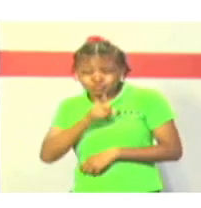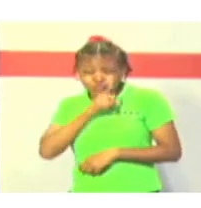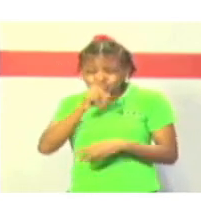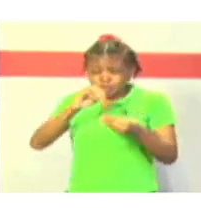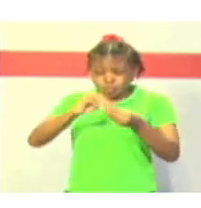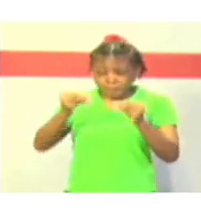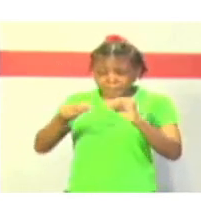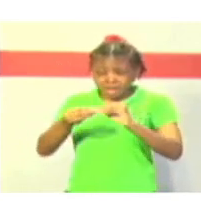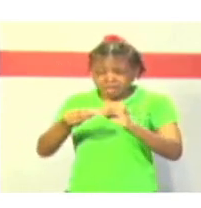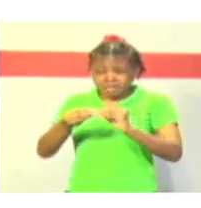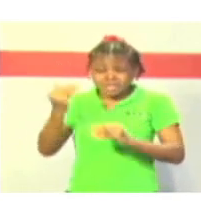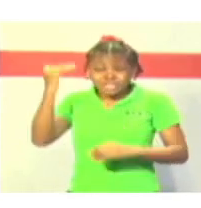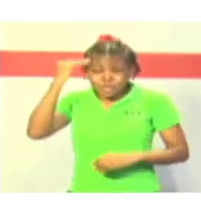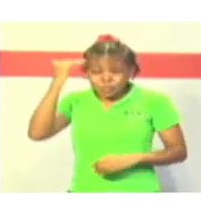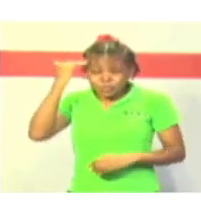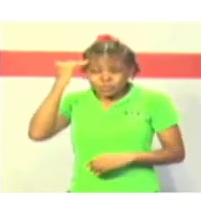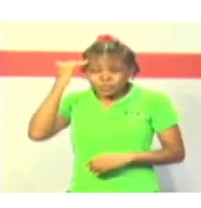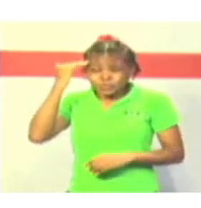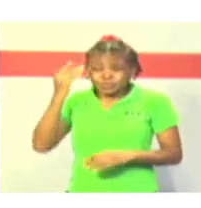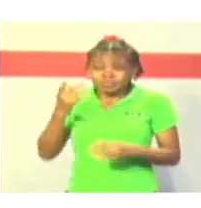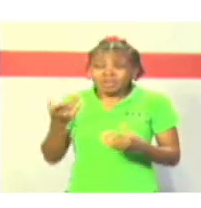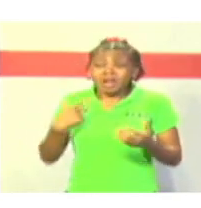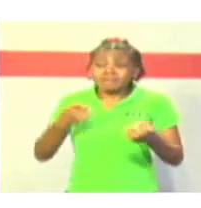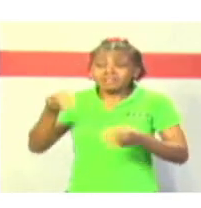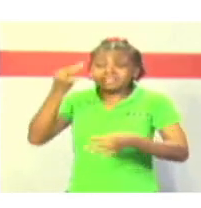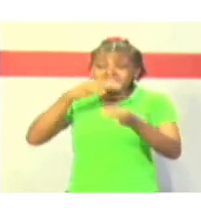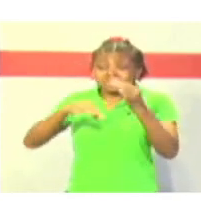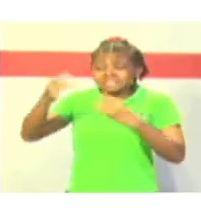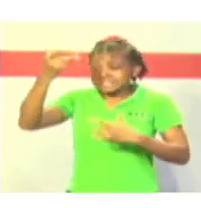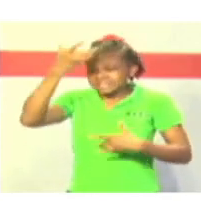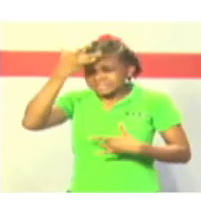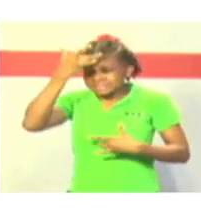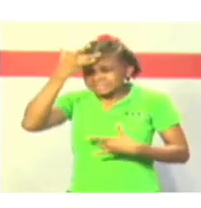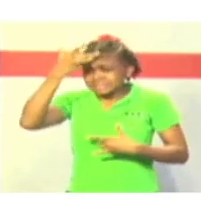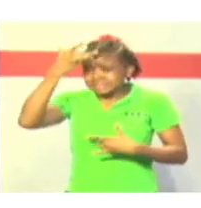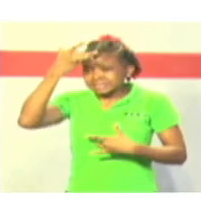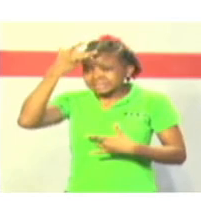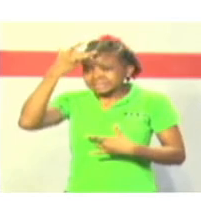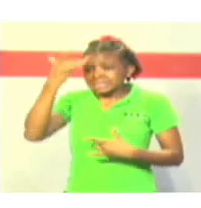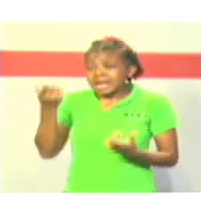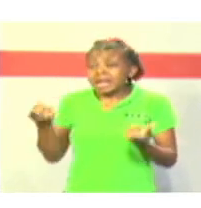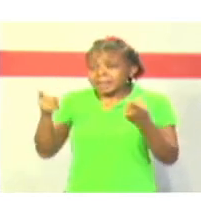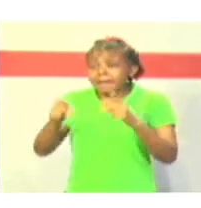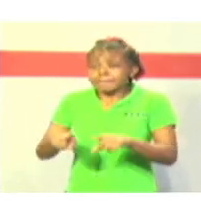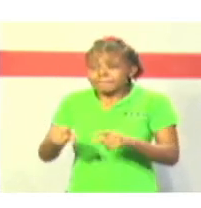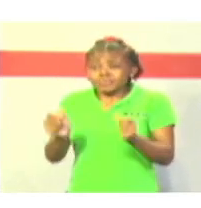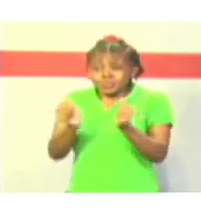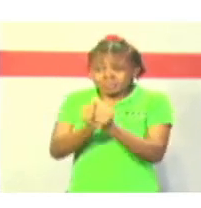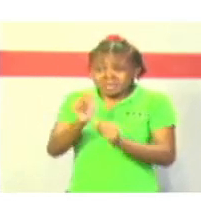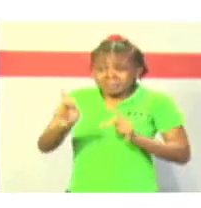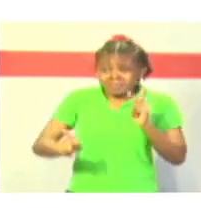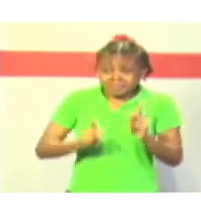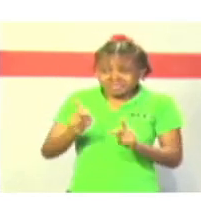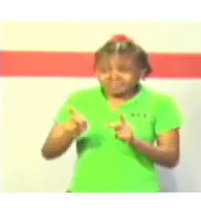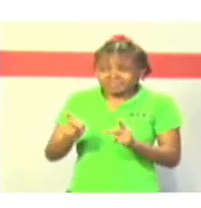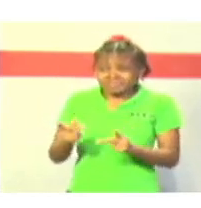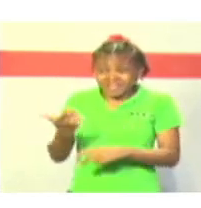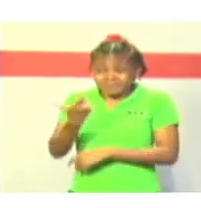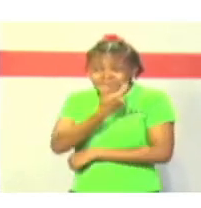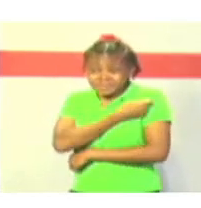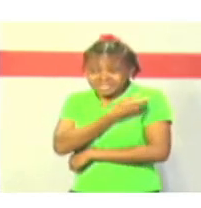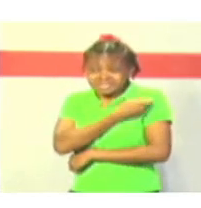many breakthrough infections we've had among the vaccinated so far, how many deaths we've had among the